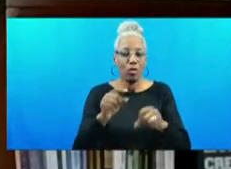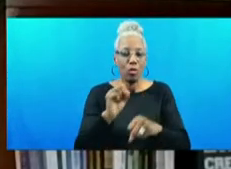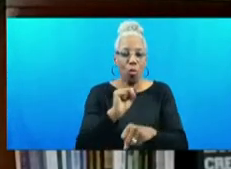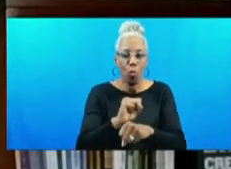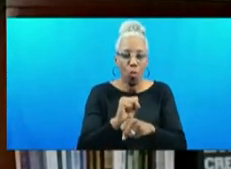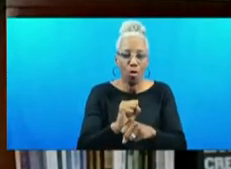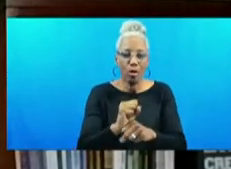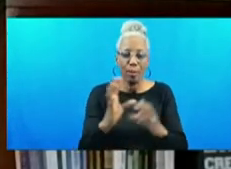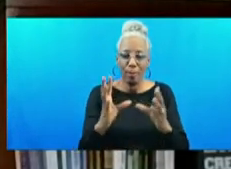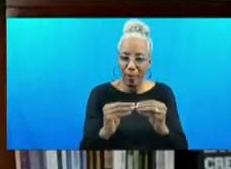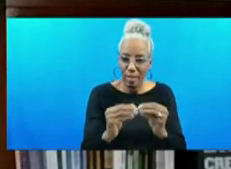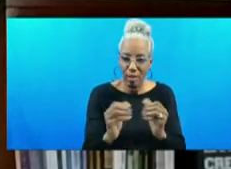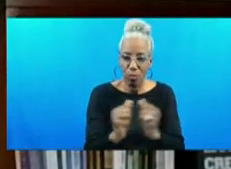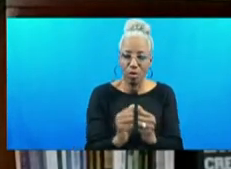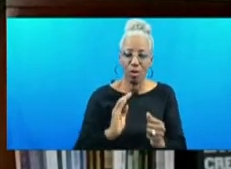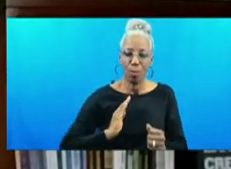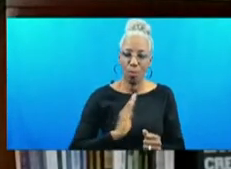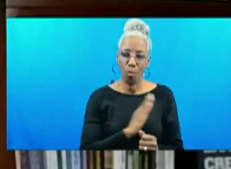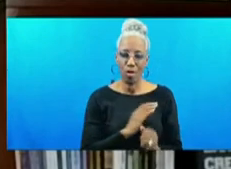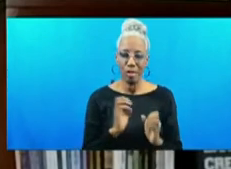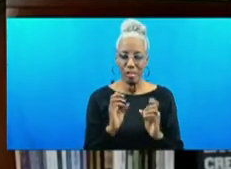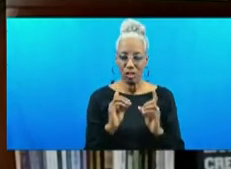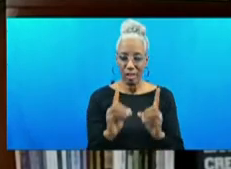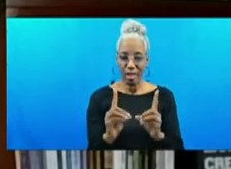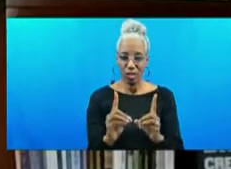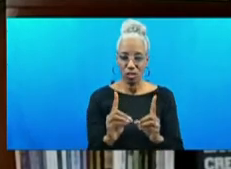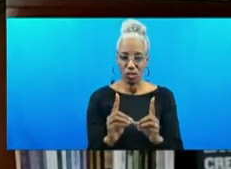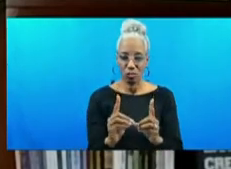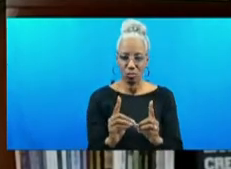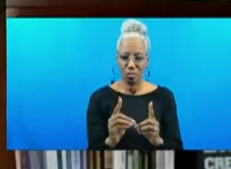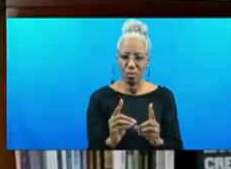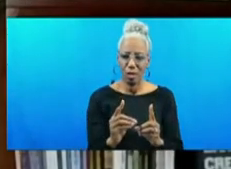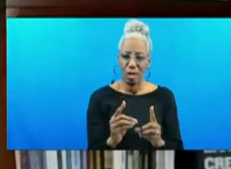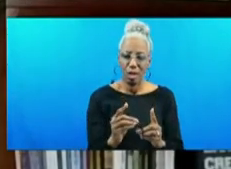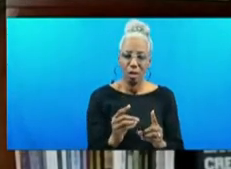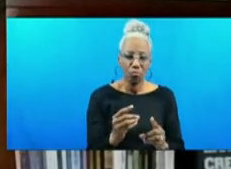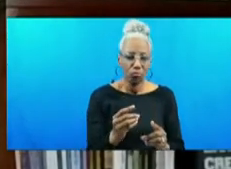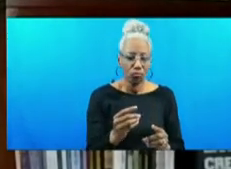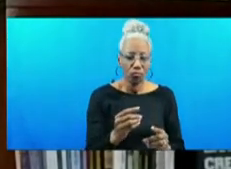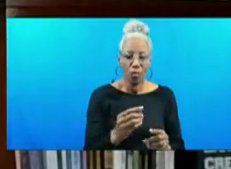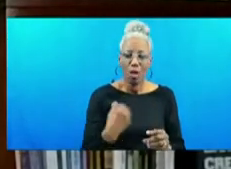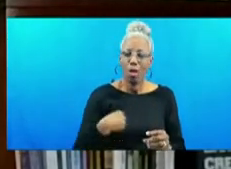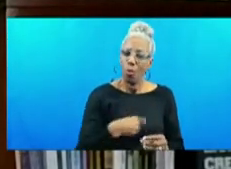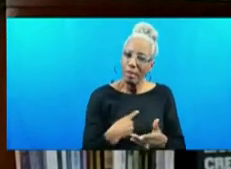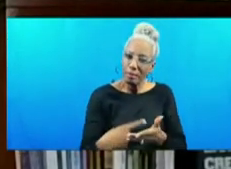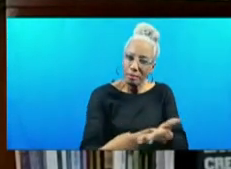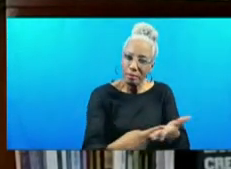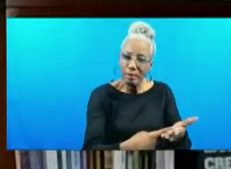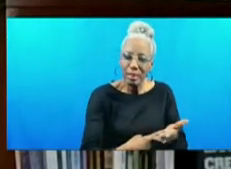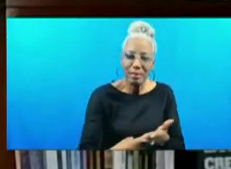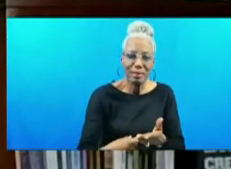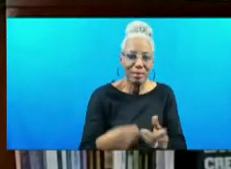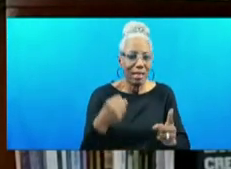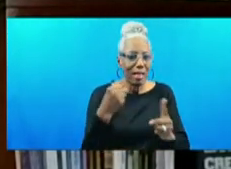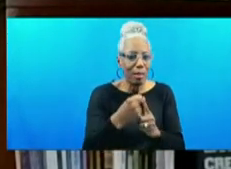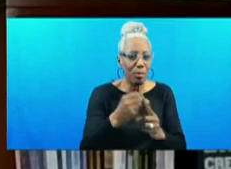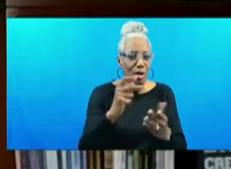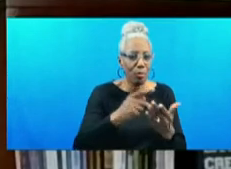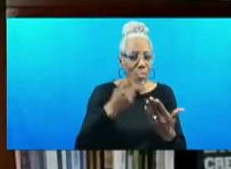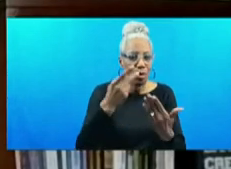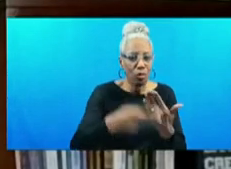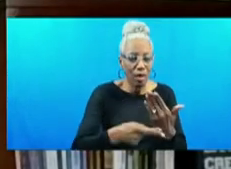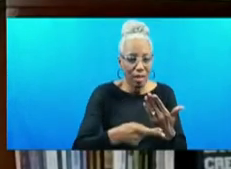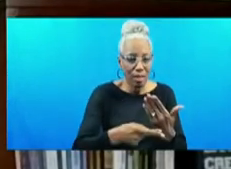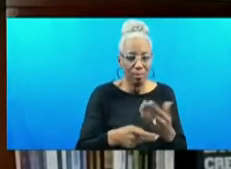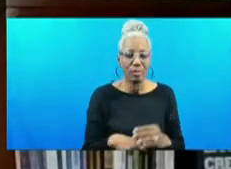talking about the impact of programs and again, how there are disproportionality and who is being served in what way for Black